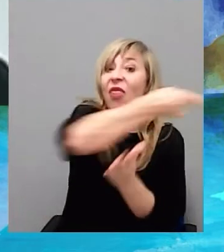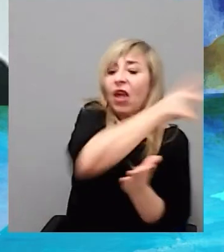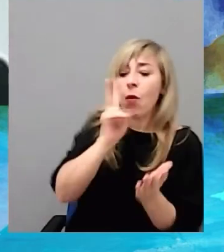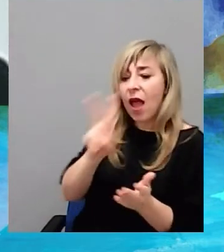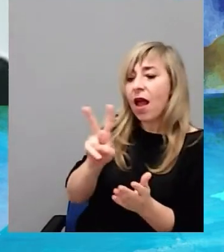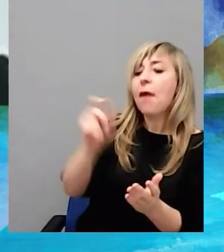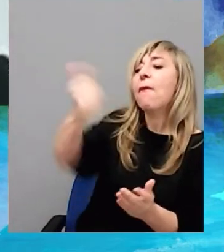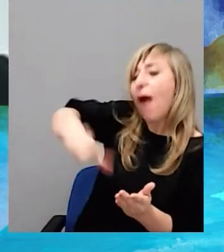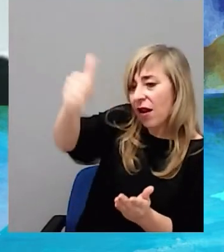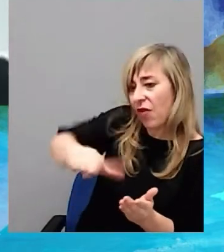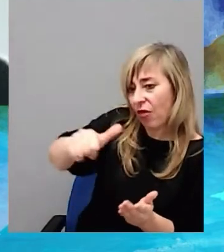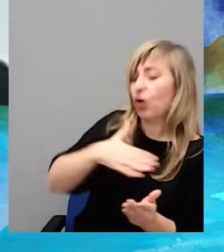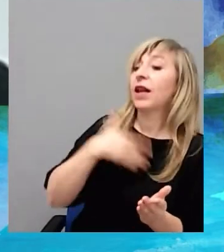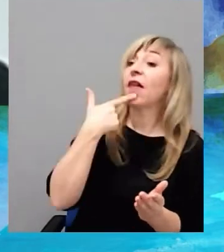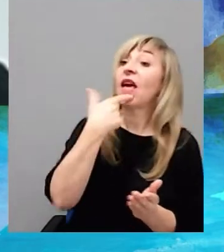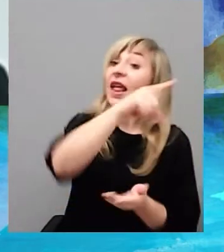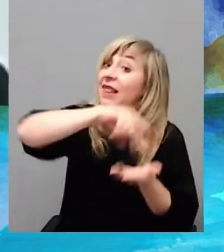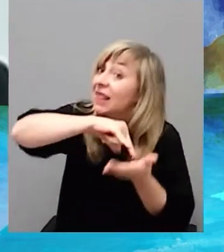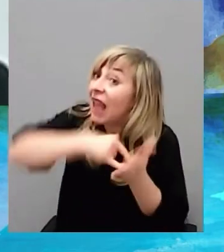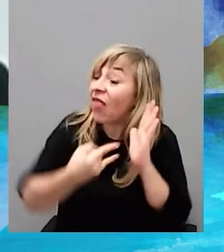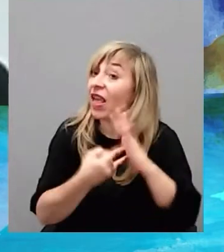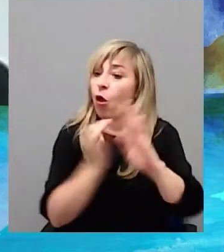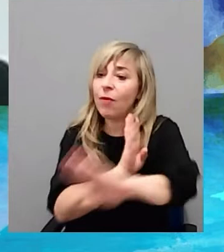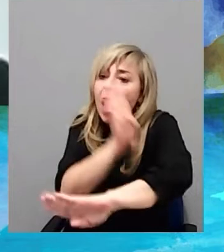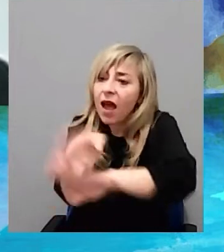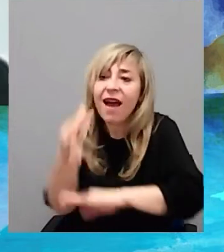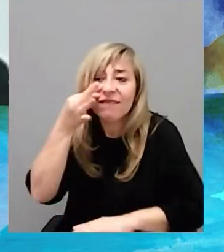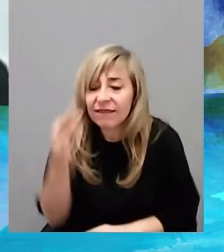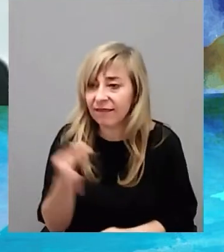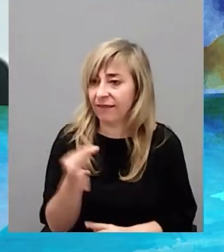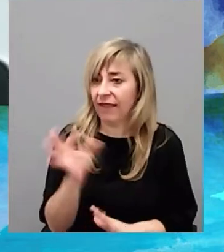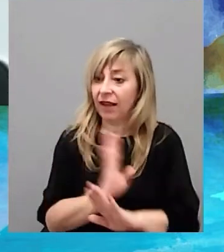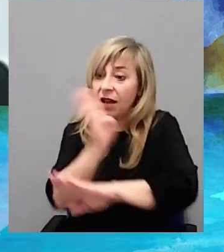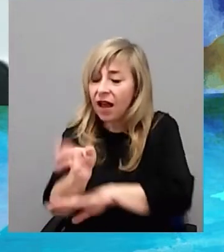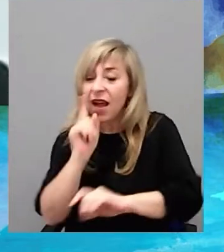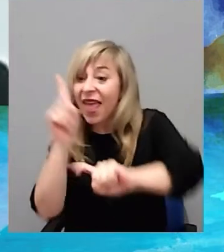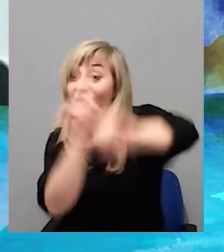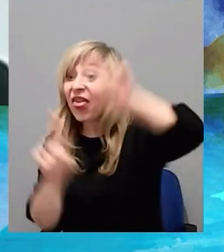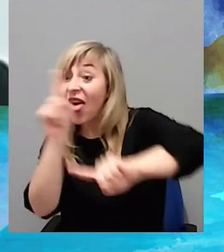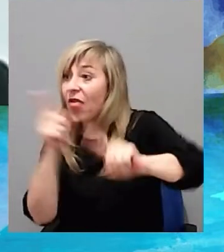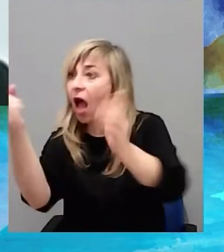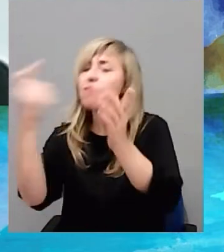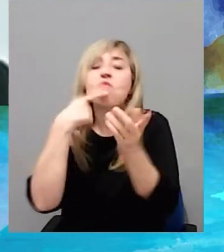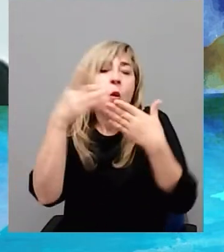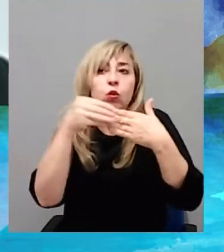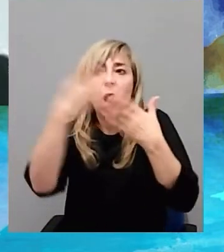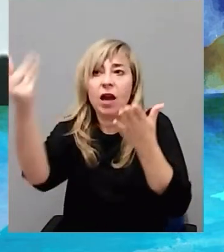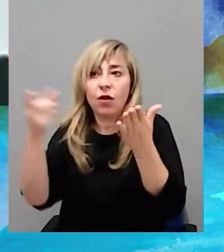post-validation after our technical team. Our technical team goes, validates the incident,